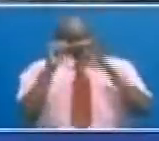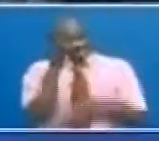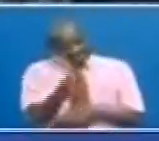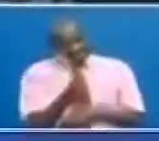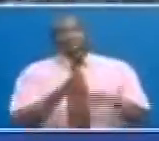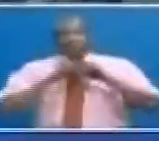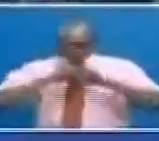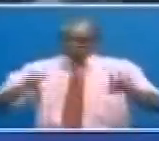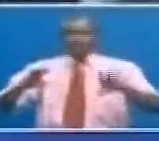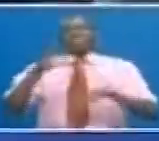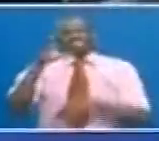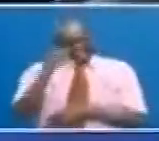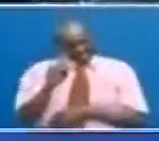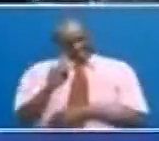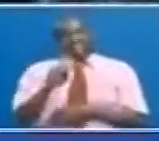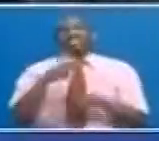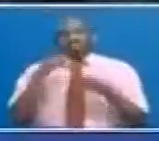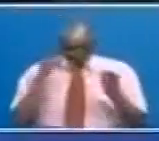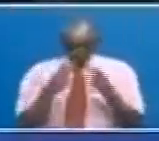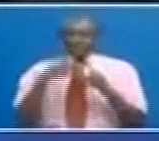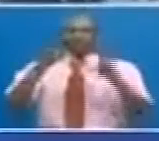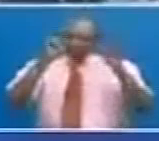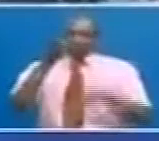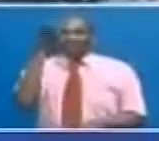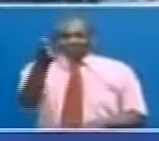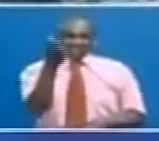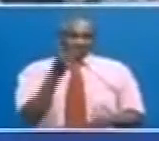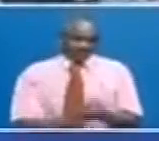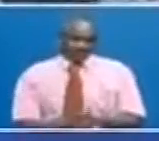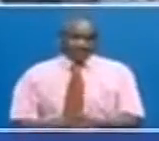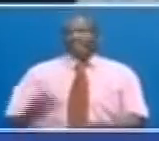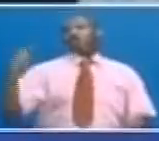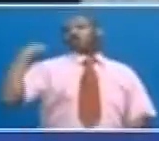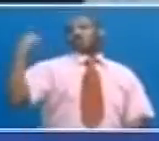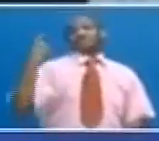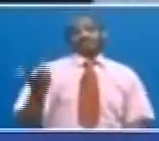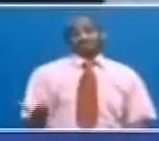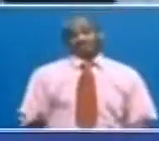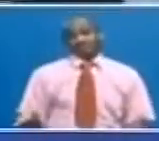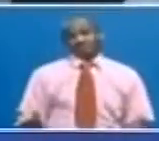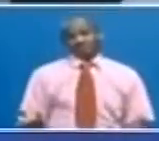the devolution cabinet secretary was still a top headline. Juzi yeye